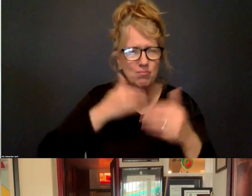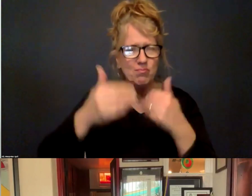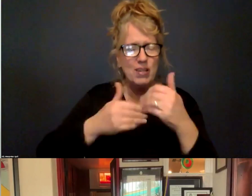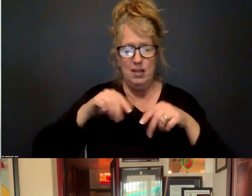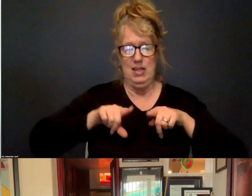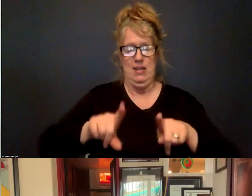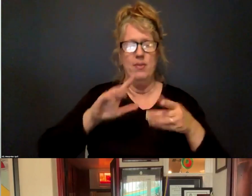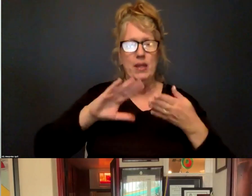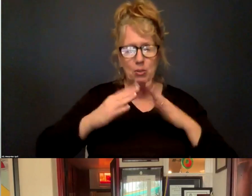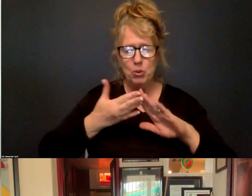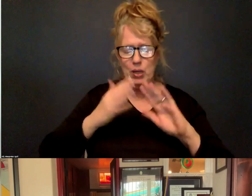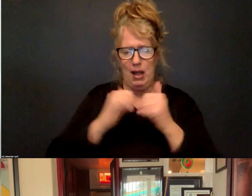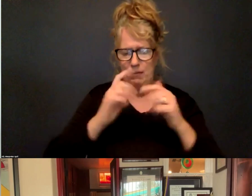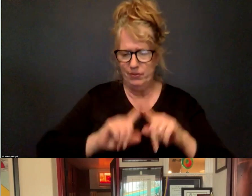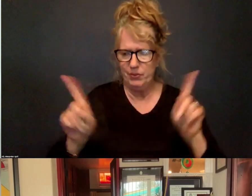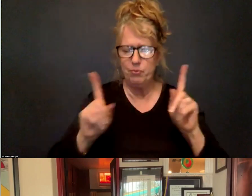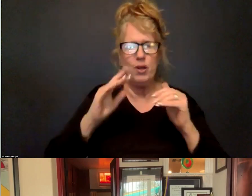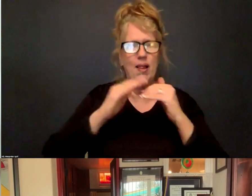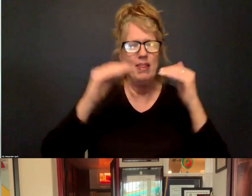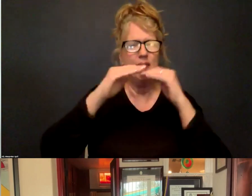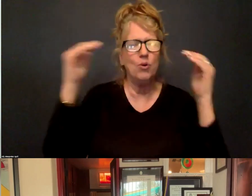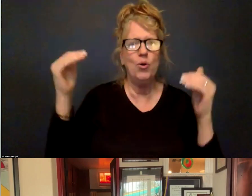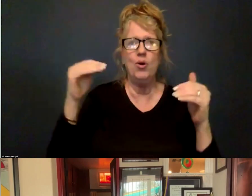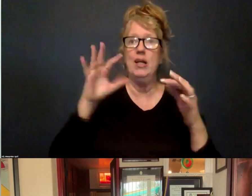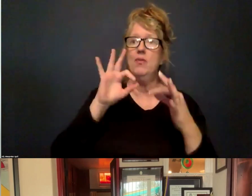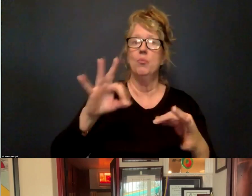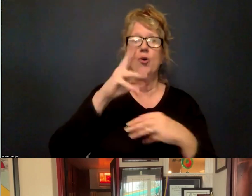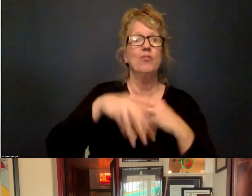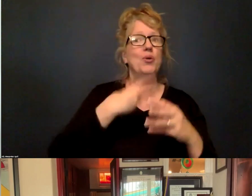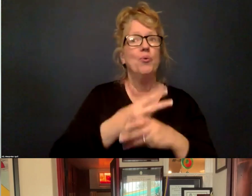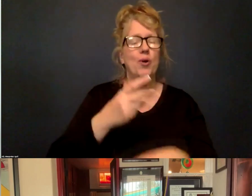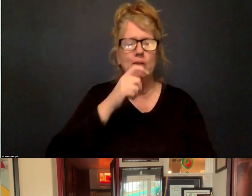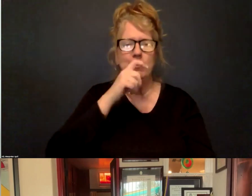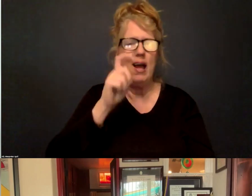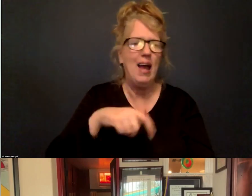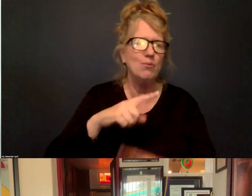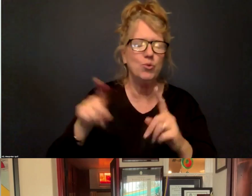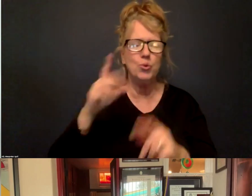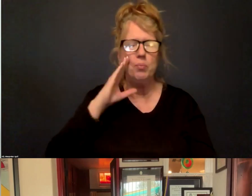community to be able to have those different levels. And in an ideal scenario, no one would ever have to be on an involuntary commitment,